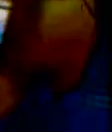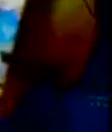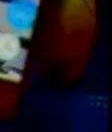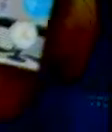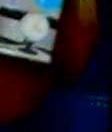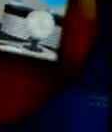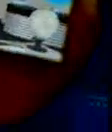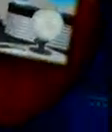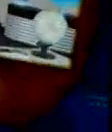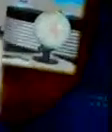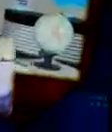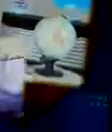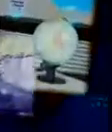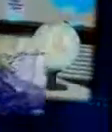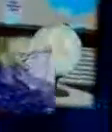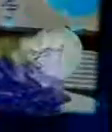Thank you.